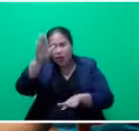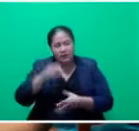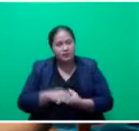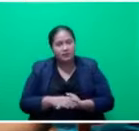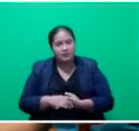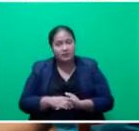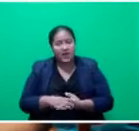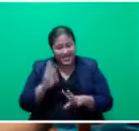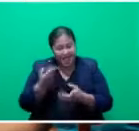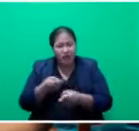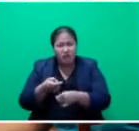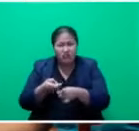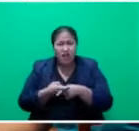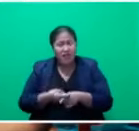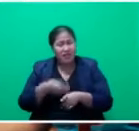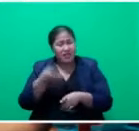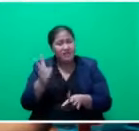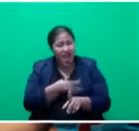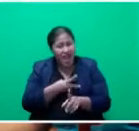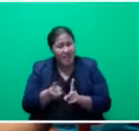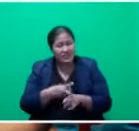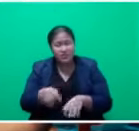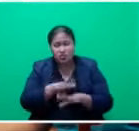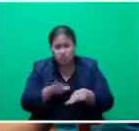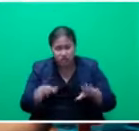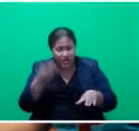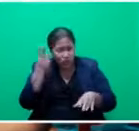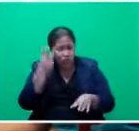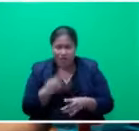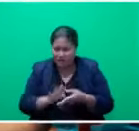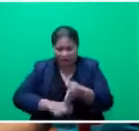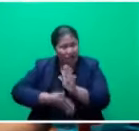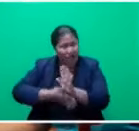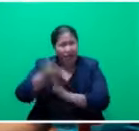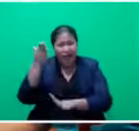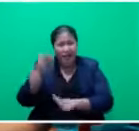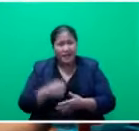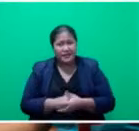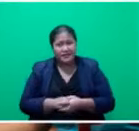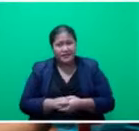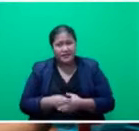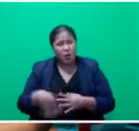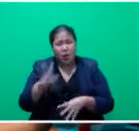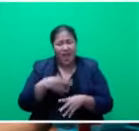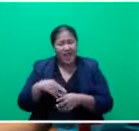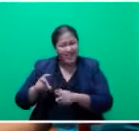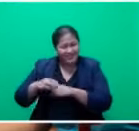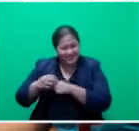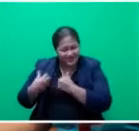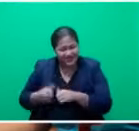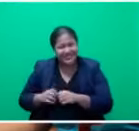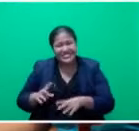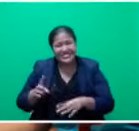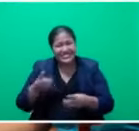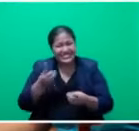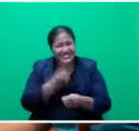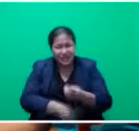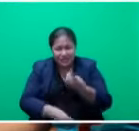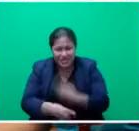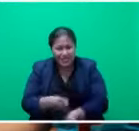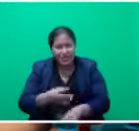in the world. So are our rates on health for hypertension, heart disease, diabetes. The health system is in tatters, Mr.